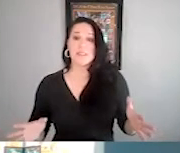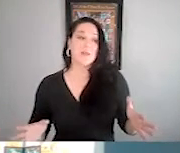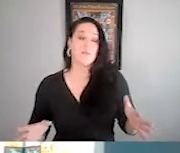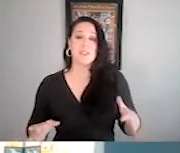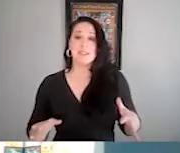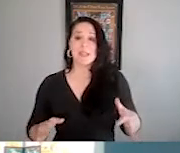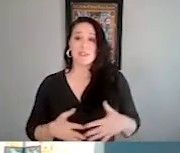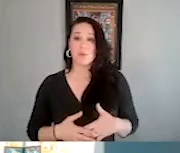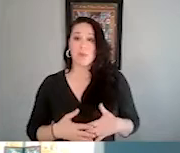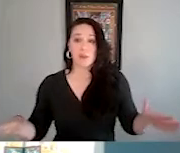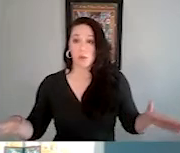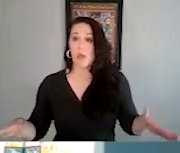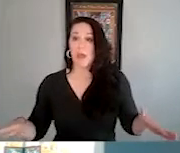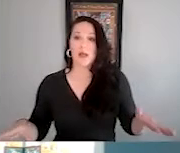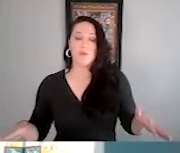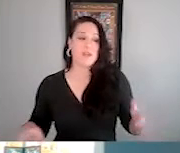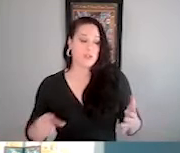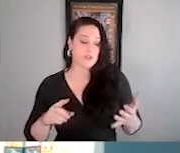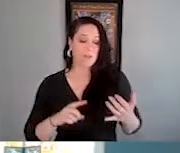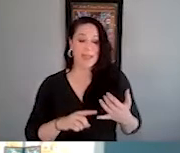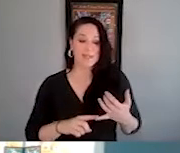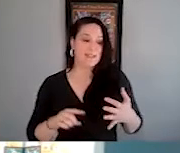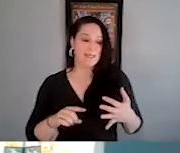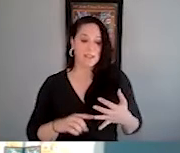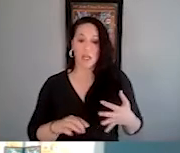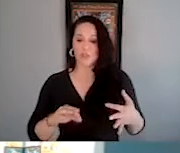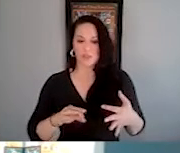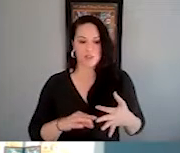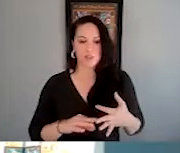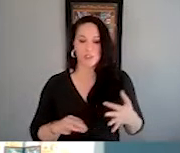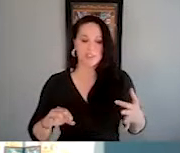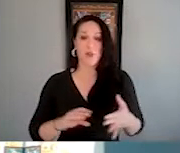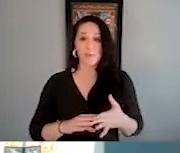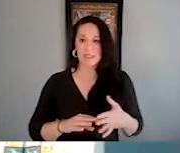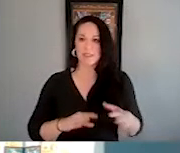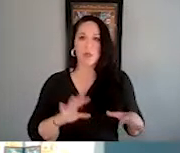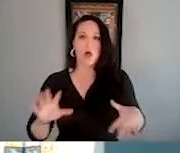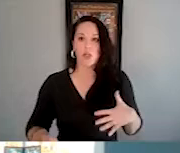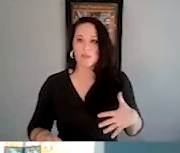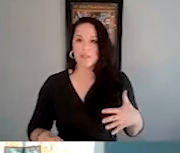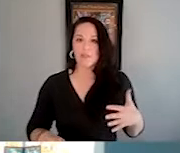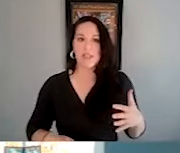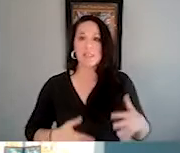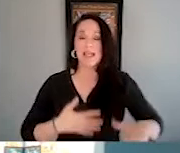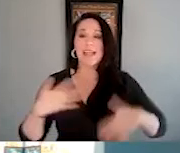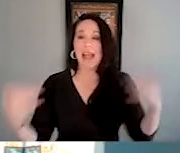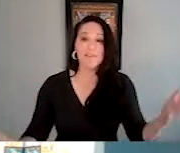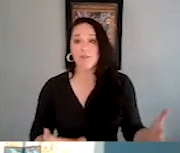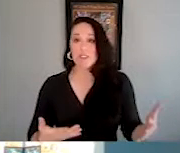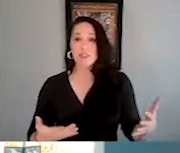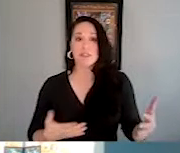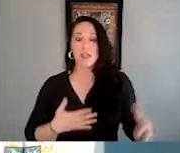ones that we did was listening sessions with medical professionals, and we had dentists, doctors, nurses, pharmacists, all come at different times